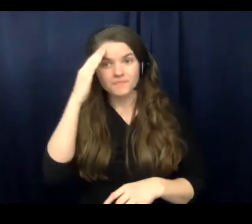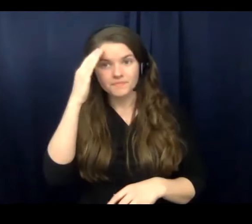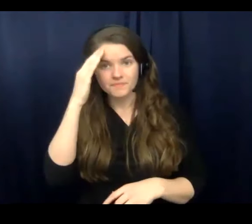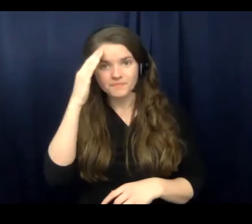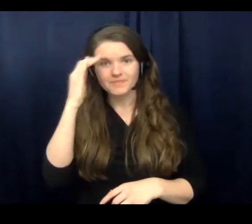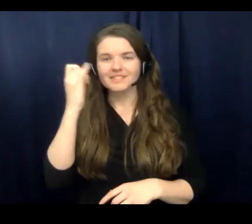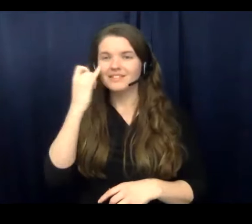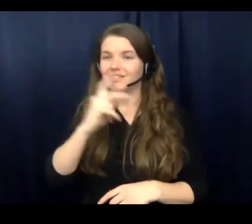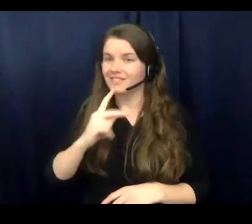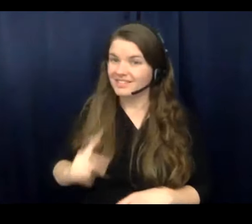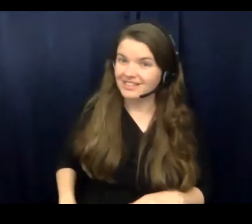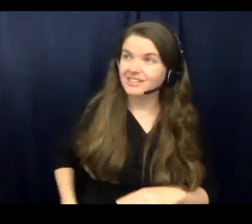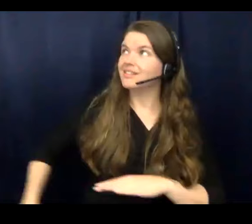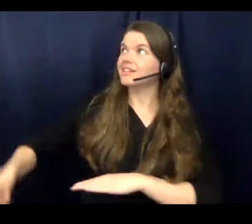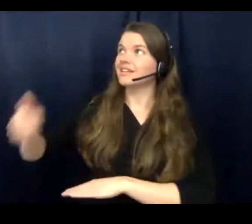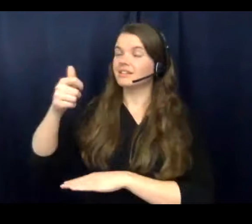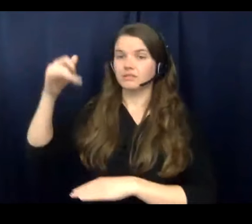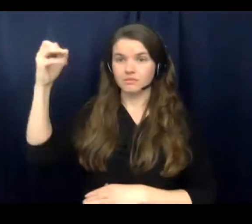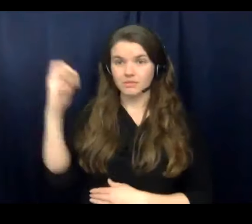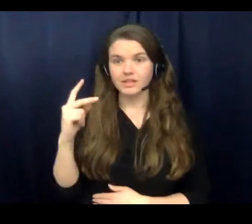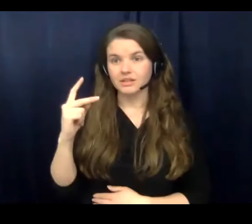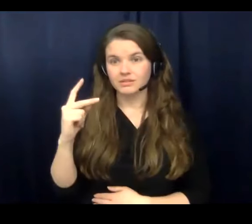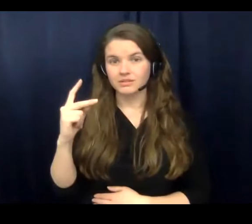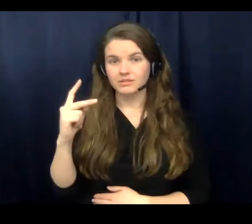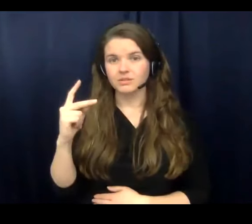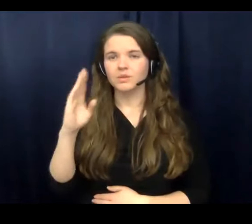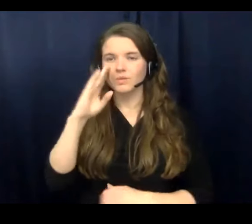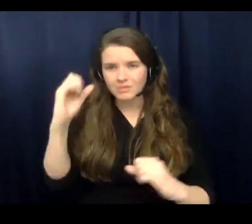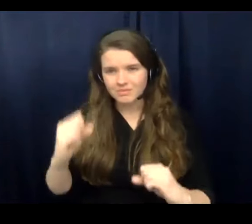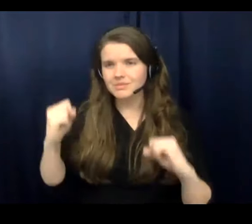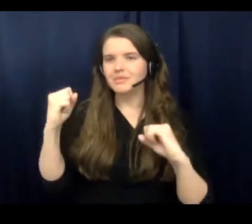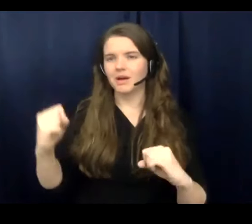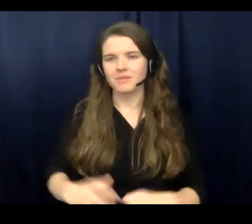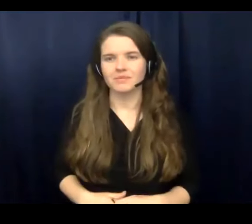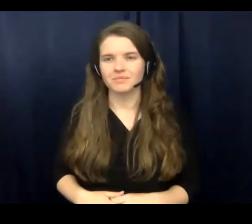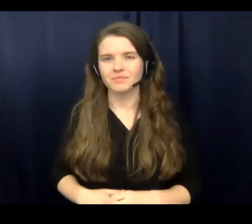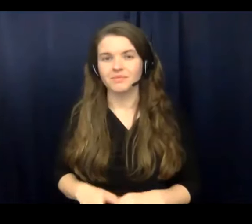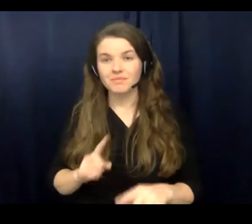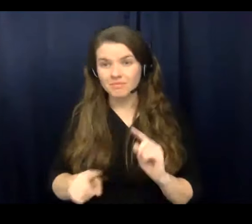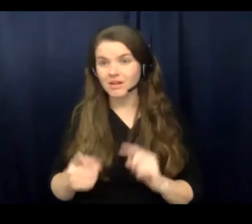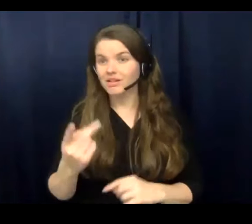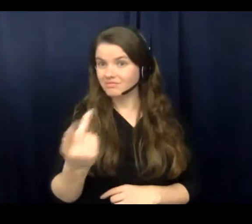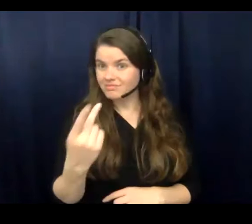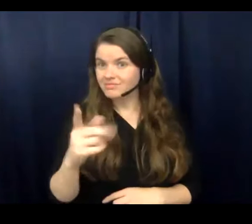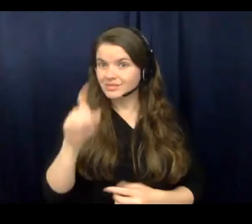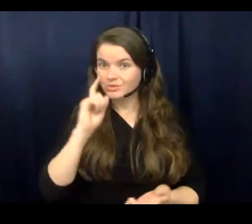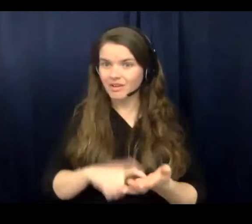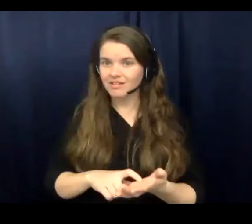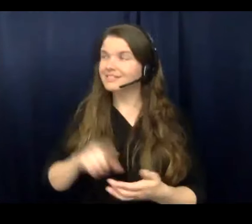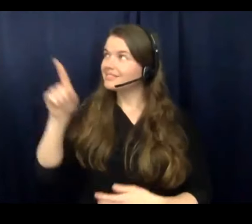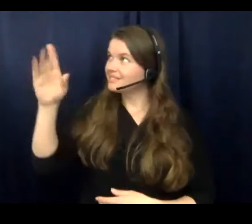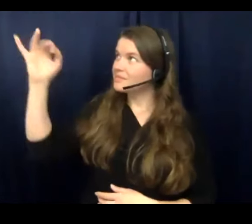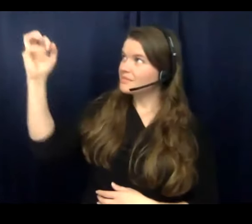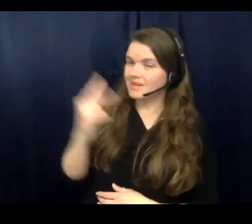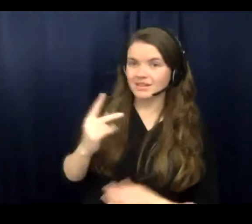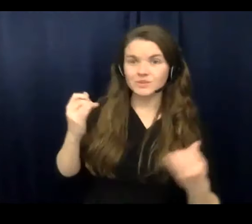of Kings returns, it will be powerful. But you and I need to recognize he's coming back today